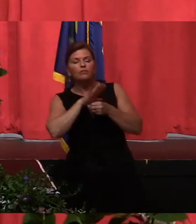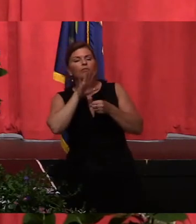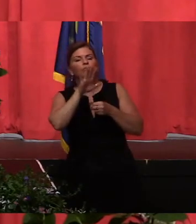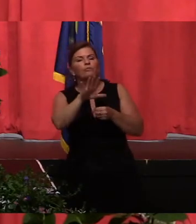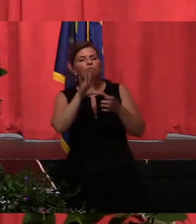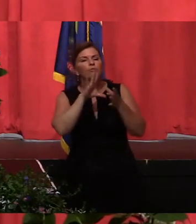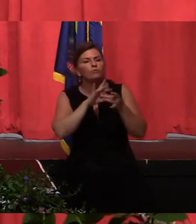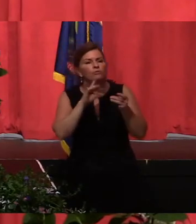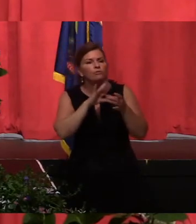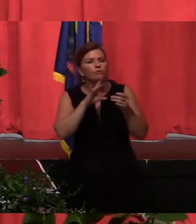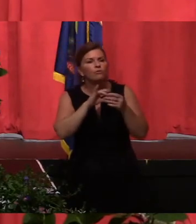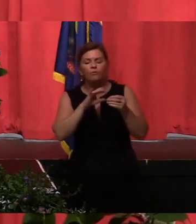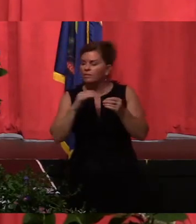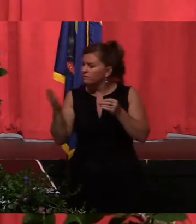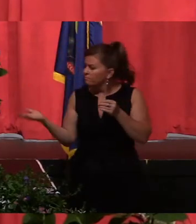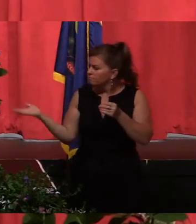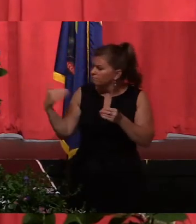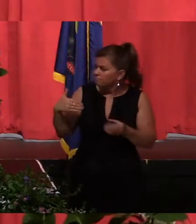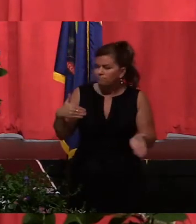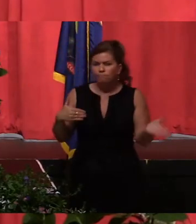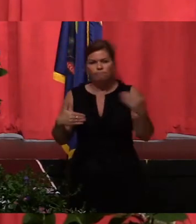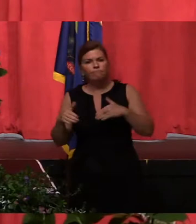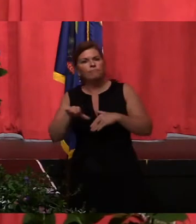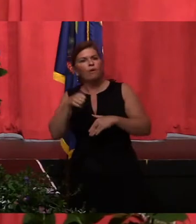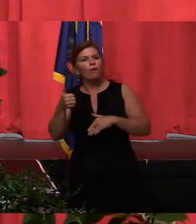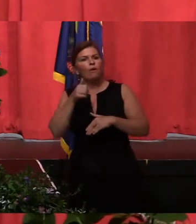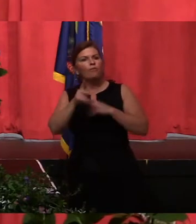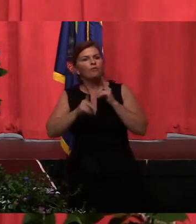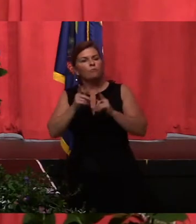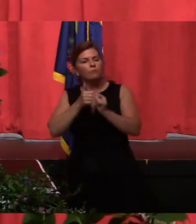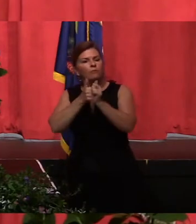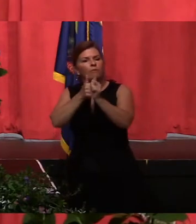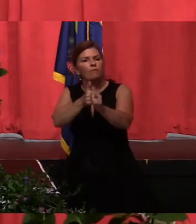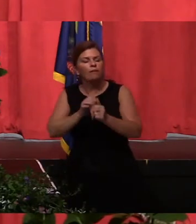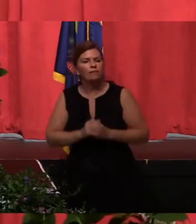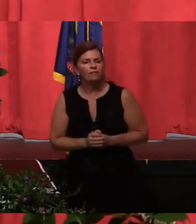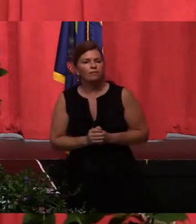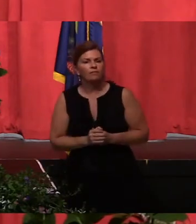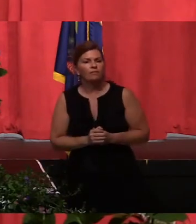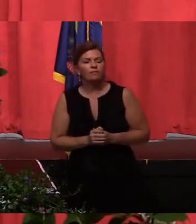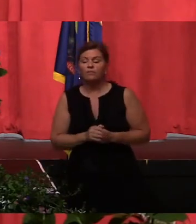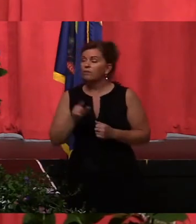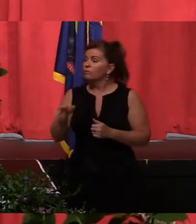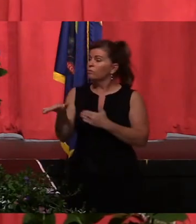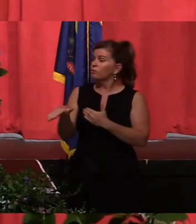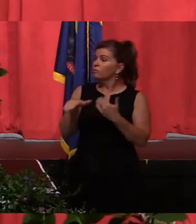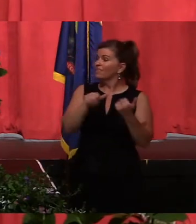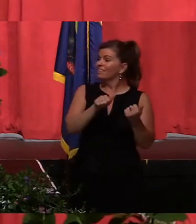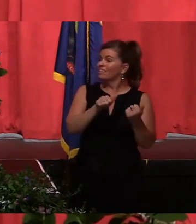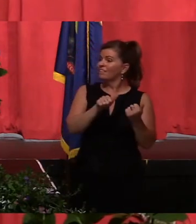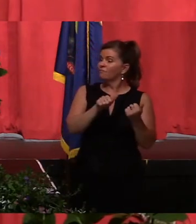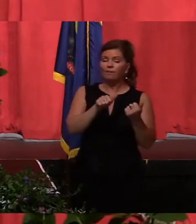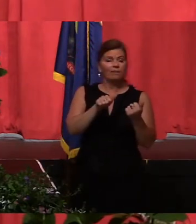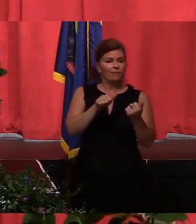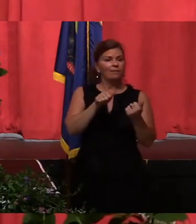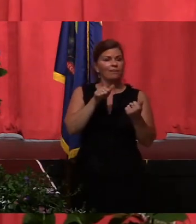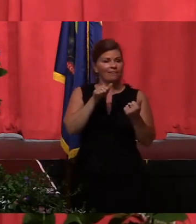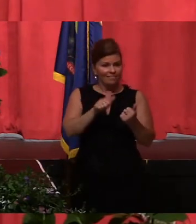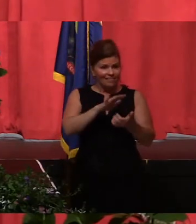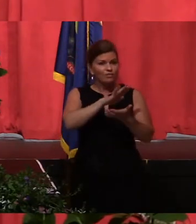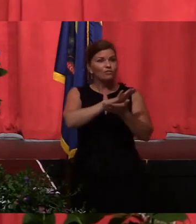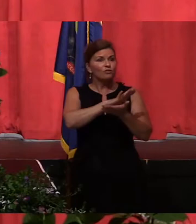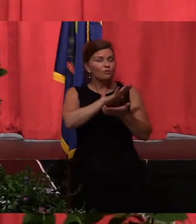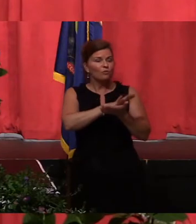help take others forward. As you leave this physical and virtual space, I ask you to commit